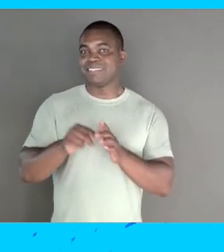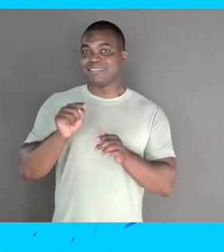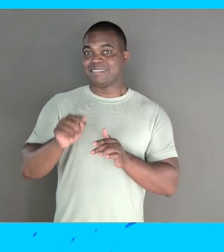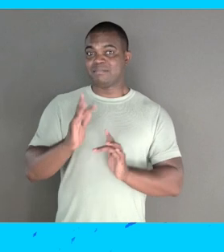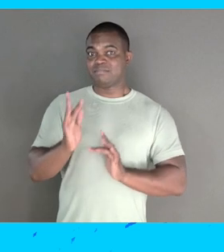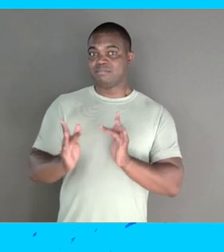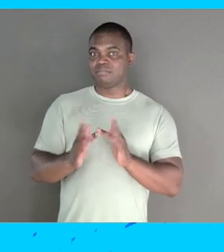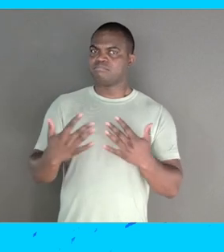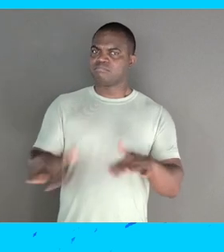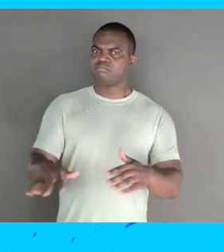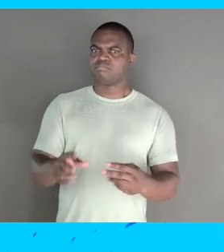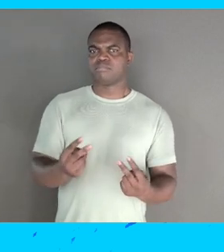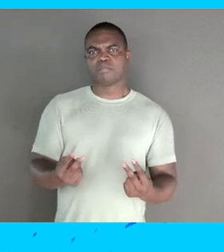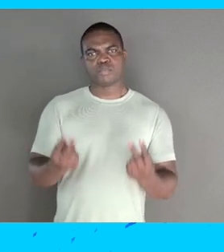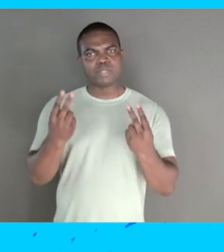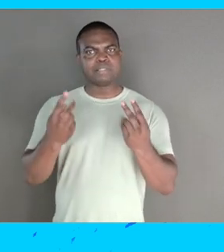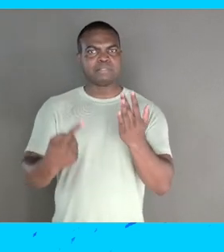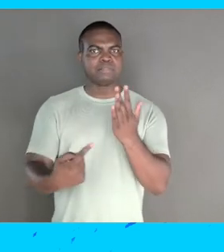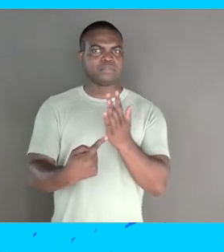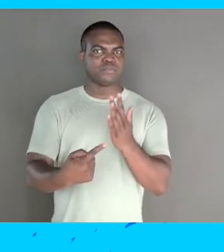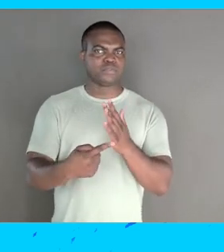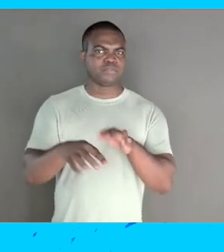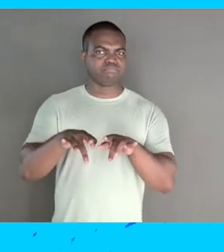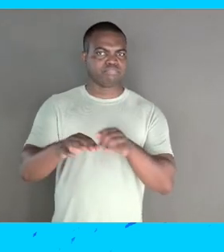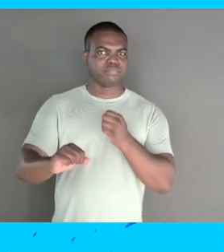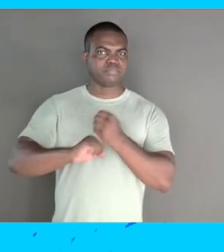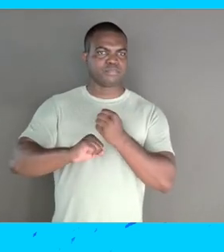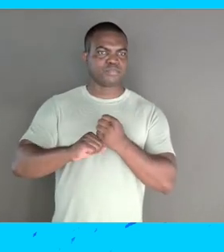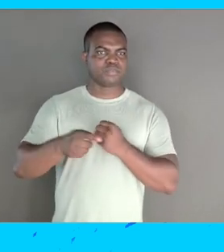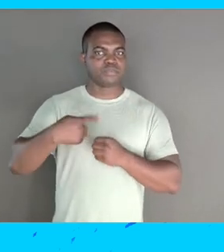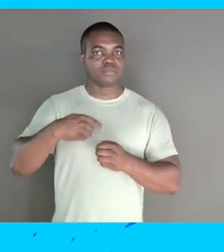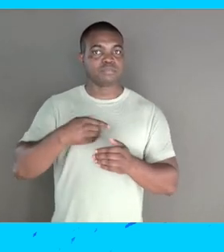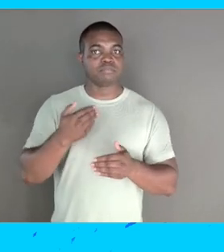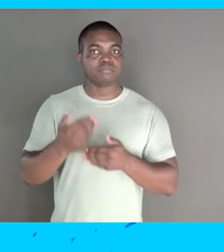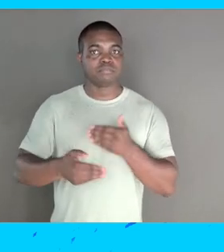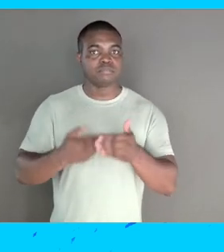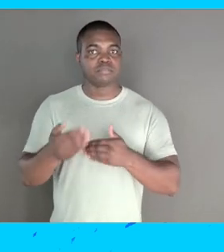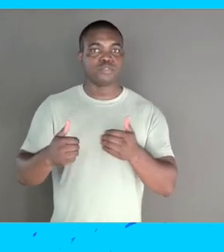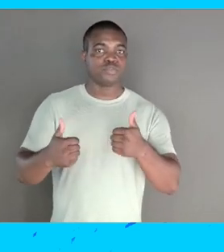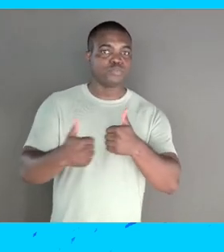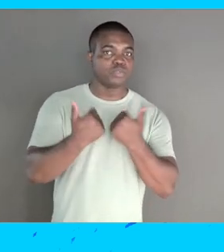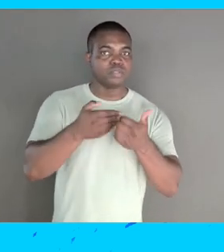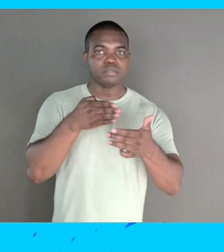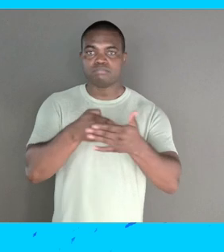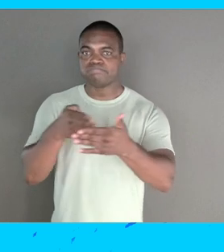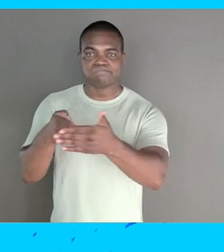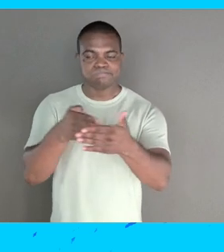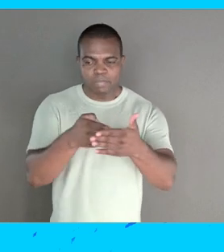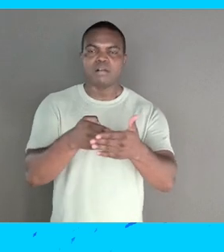cope with these various challenges that I've talked about earlier. And